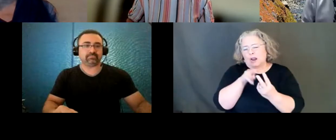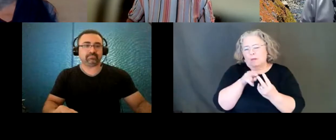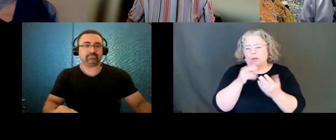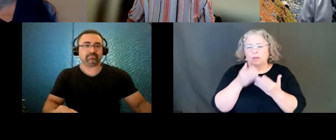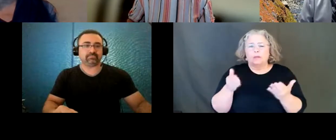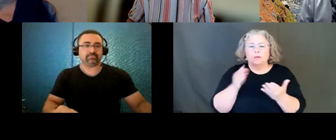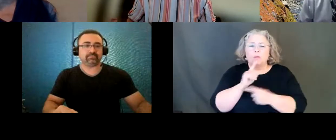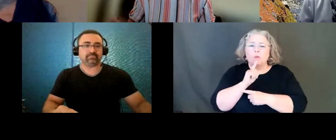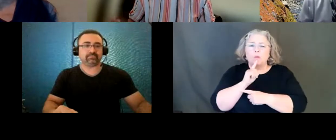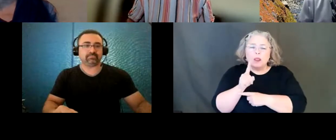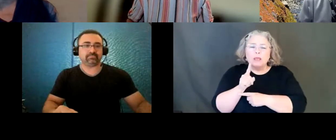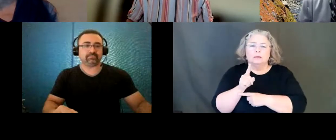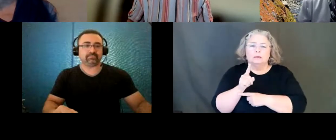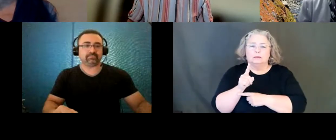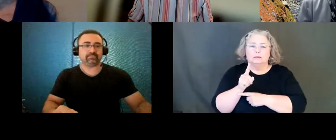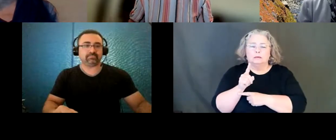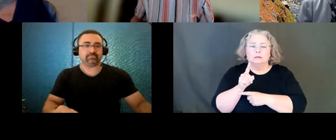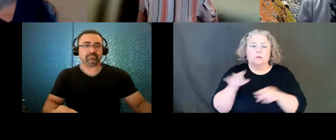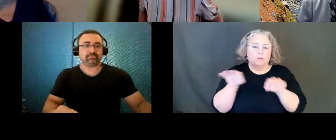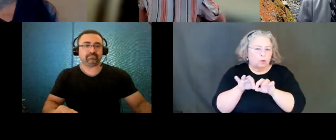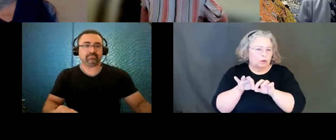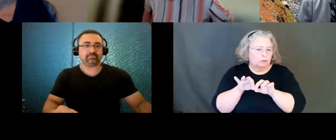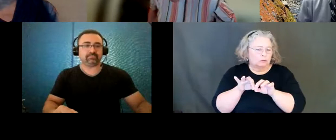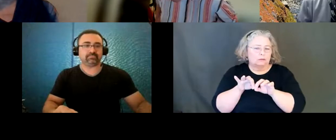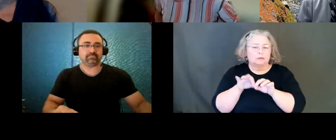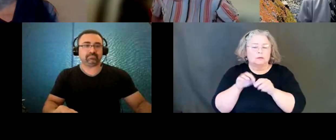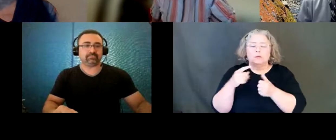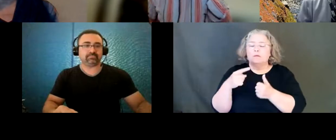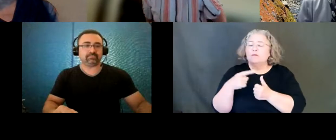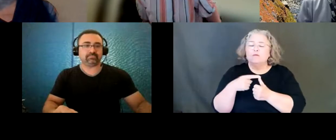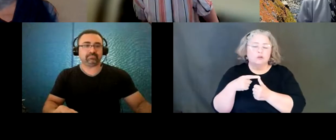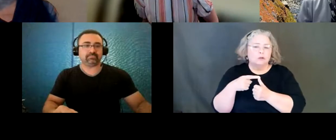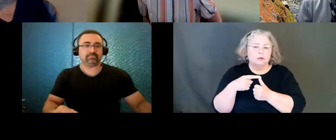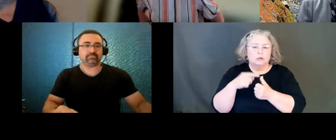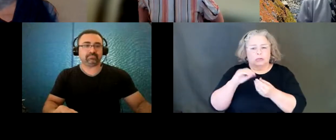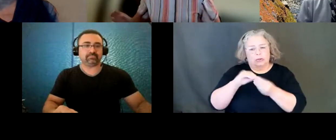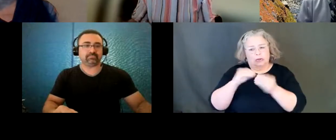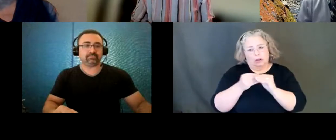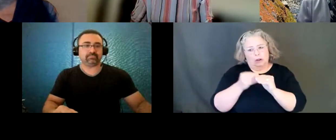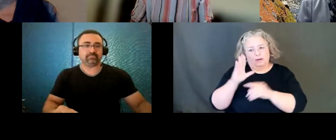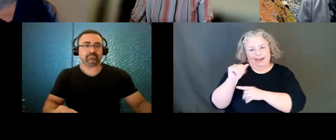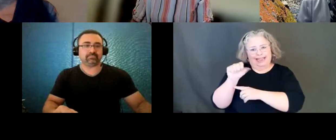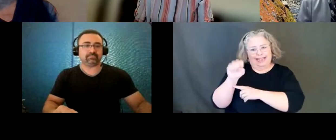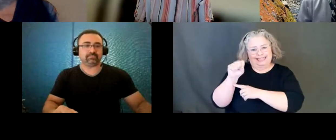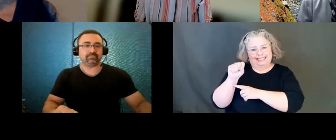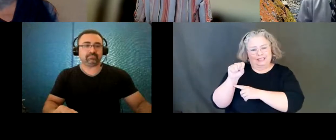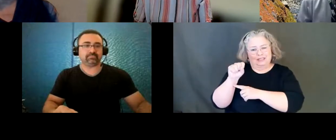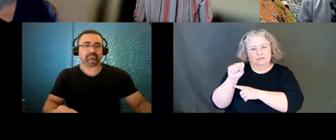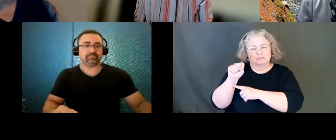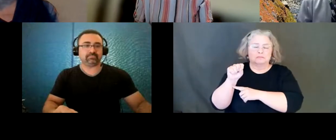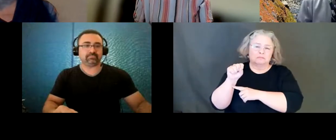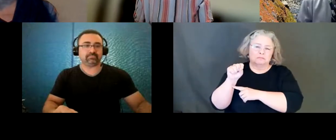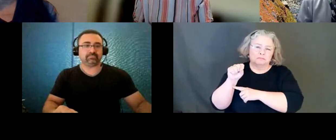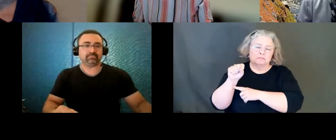are really important. First, the number of cases right about,